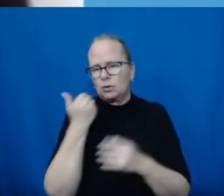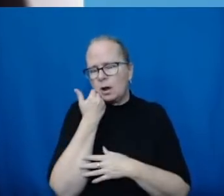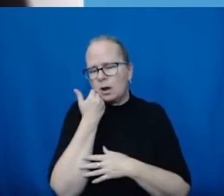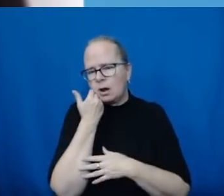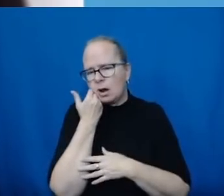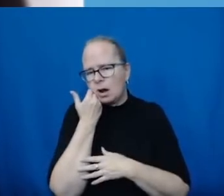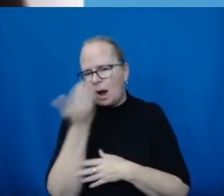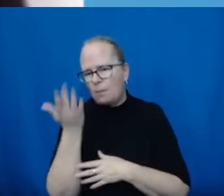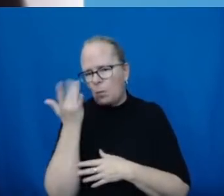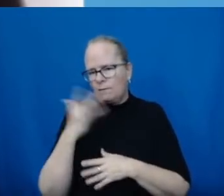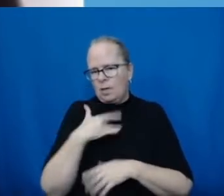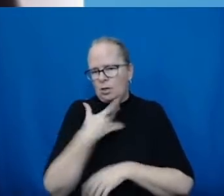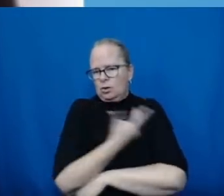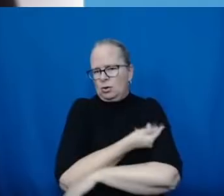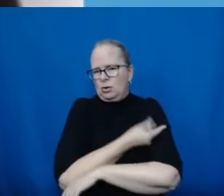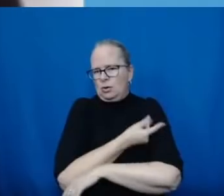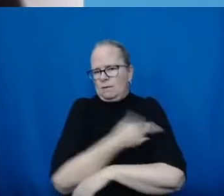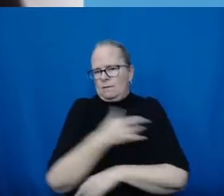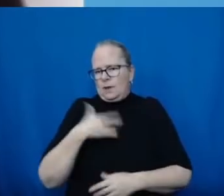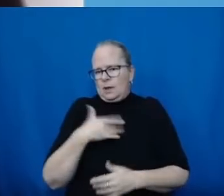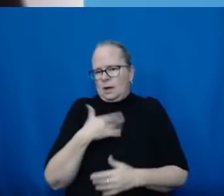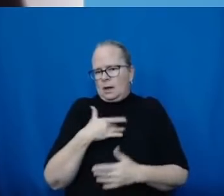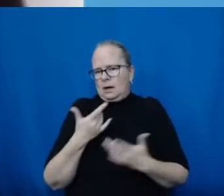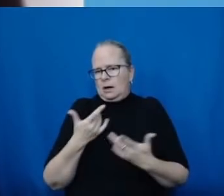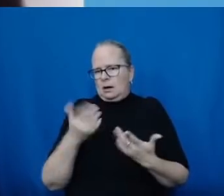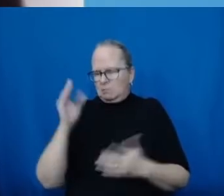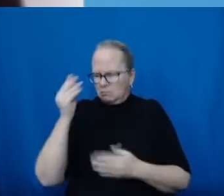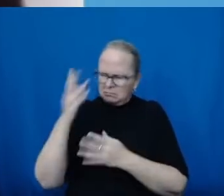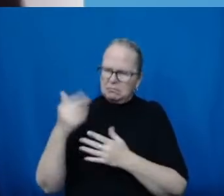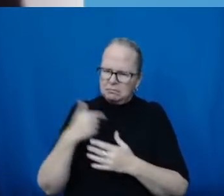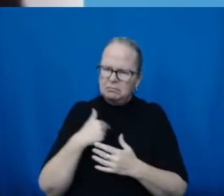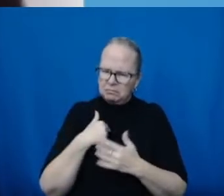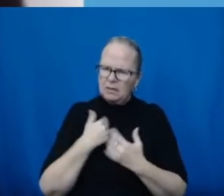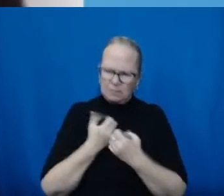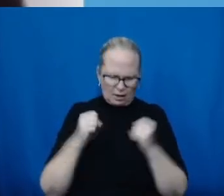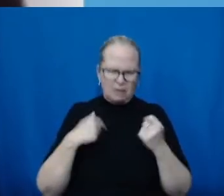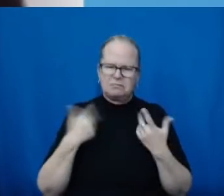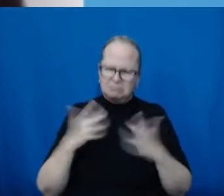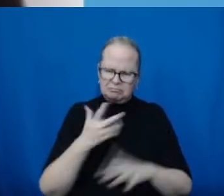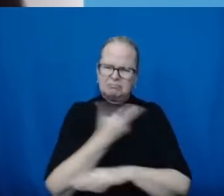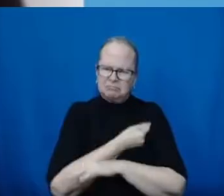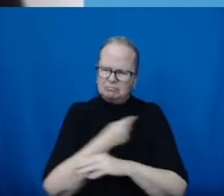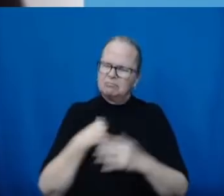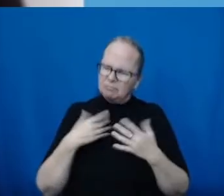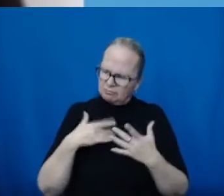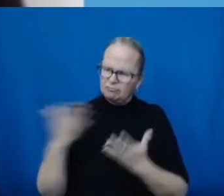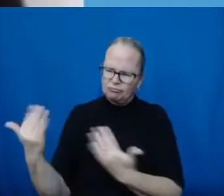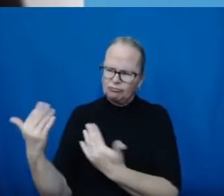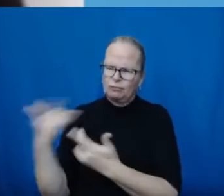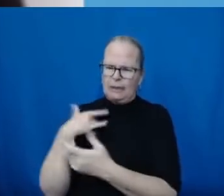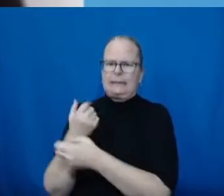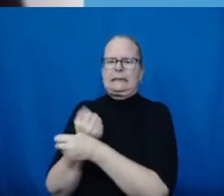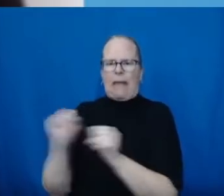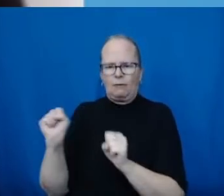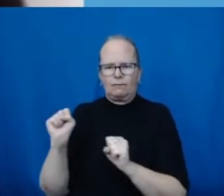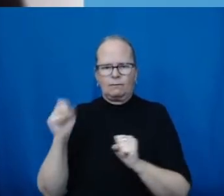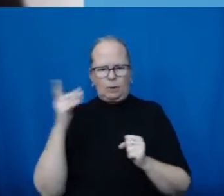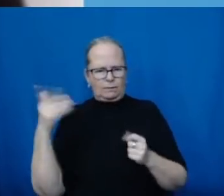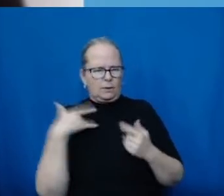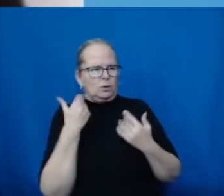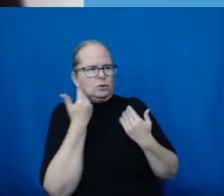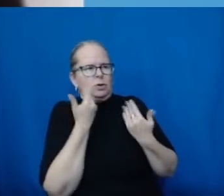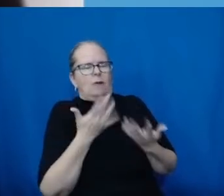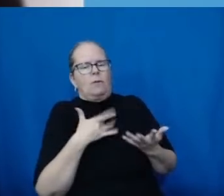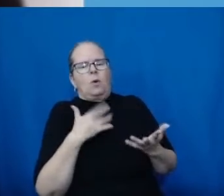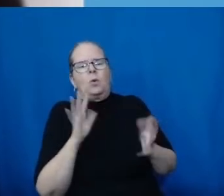go a really long way for them being like, okay, I'm ready to ask questions and I know who I can ask. I get a ton of these. Like, I talk to people over the last 6 months that I haven't talked